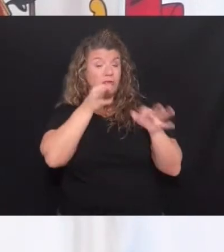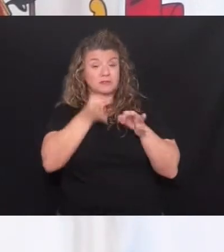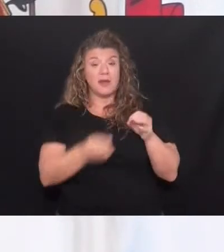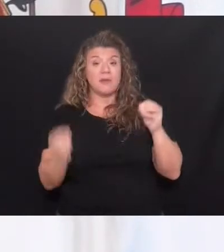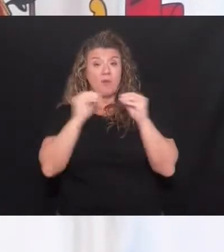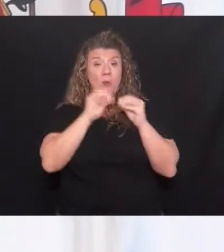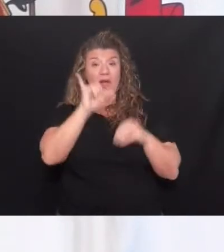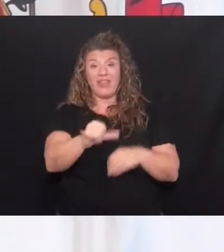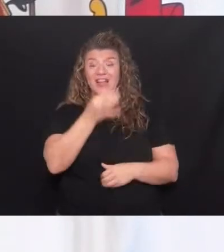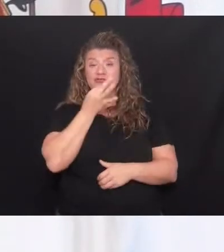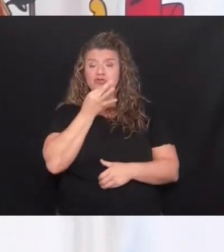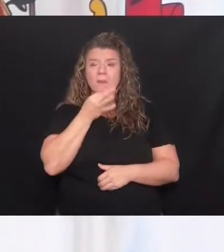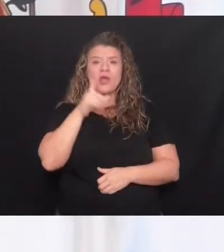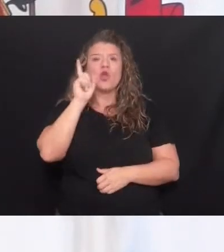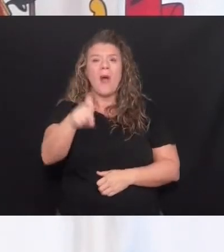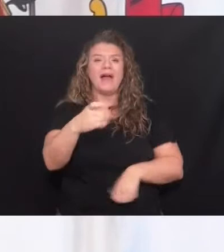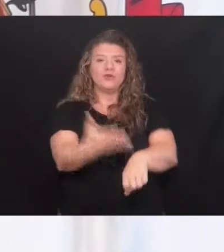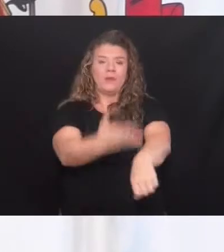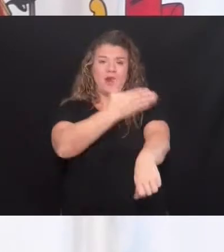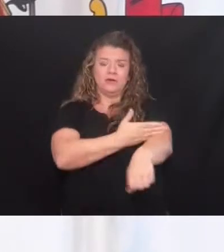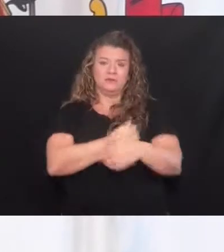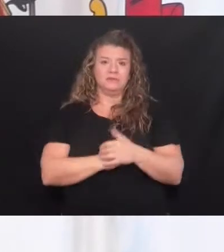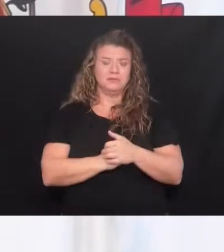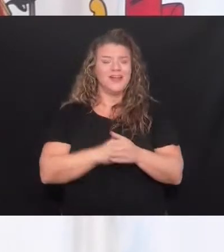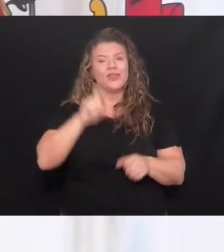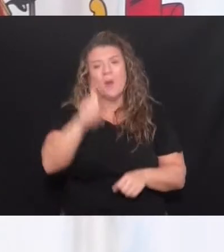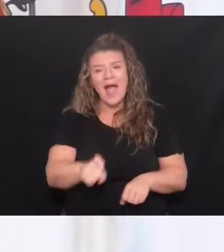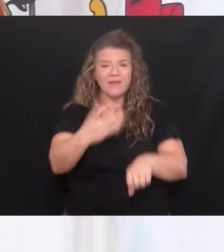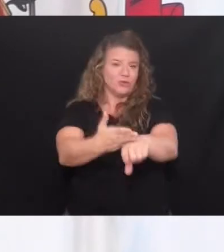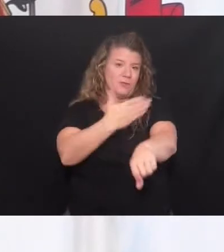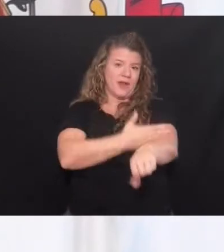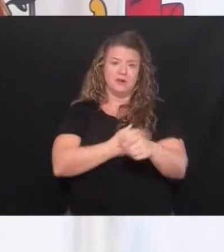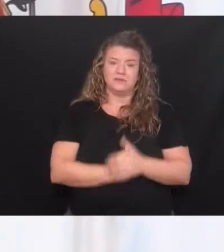second. But you got to do better. You just got to do better.